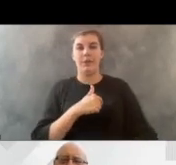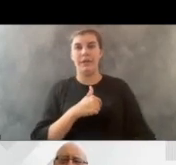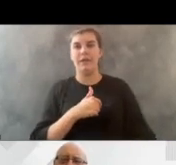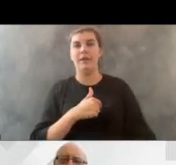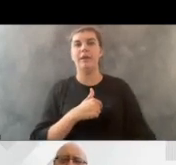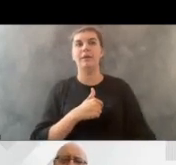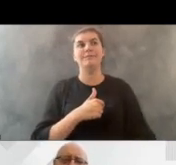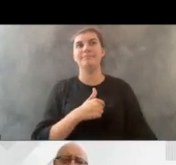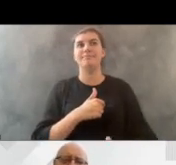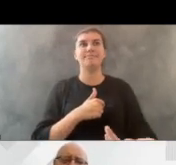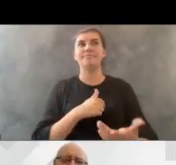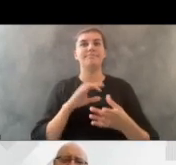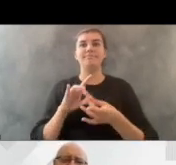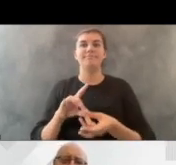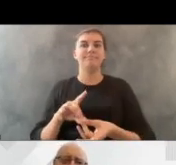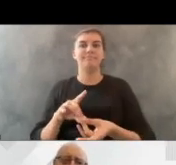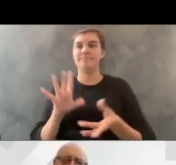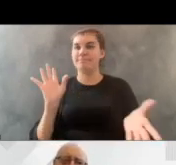rapid tick.